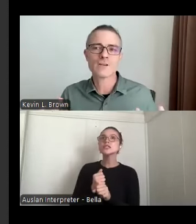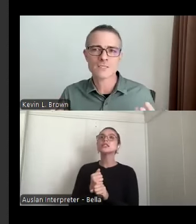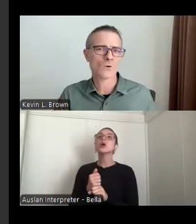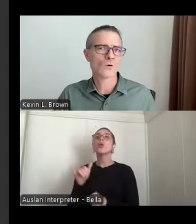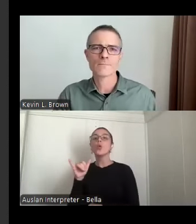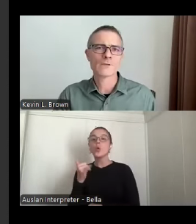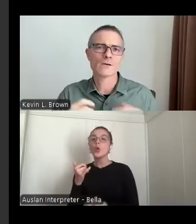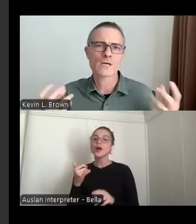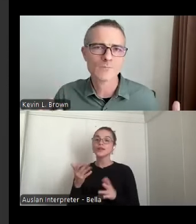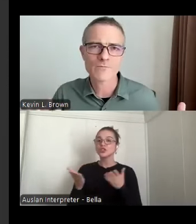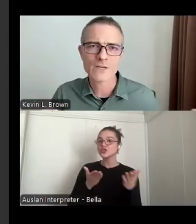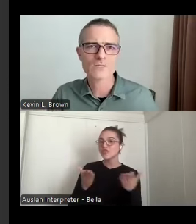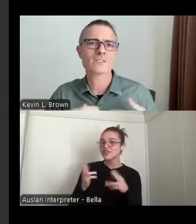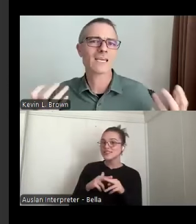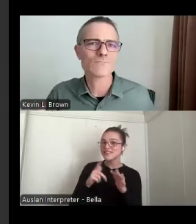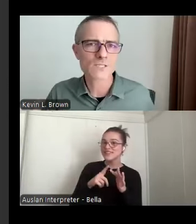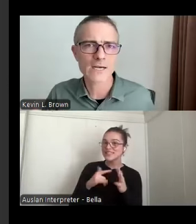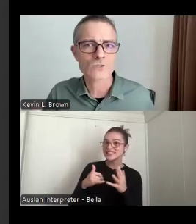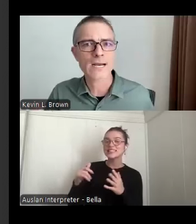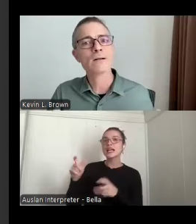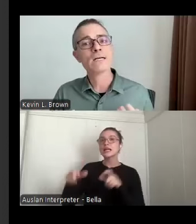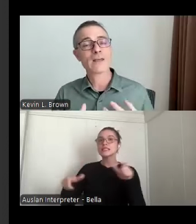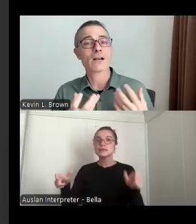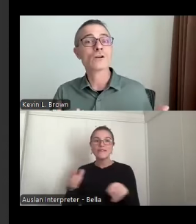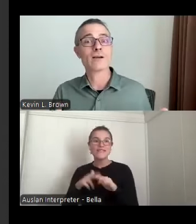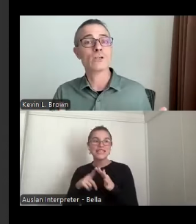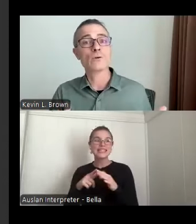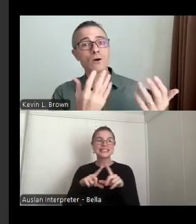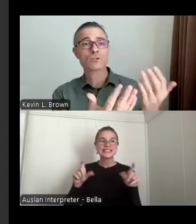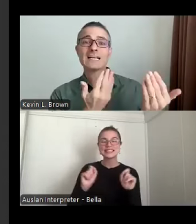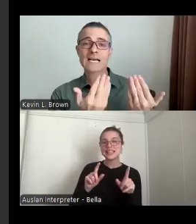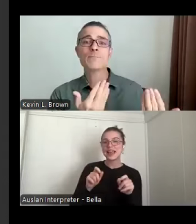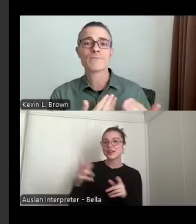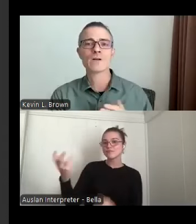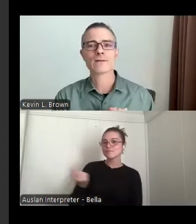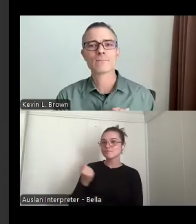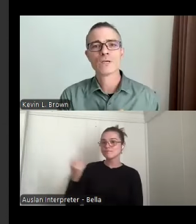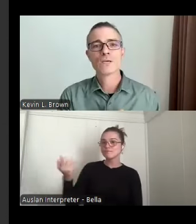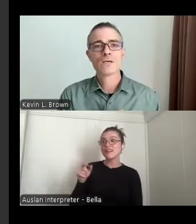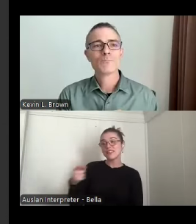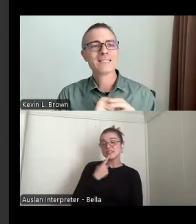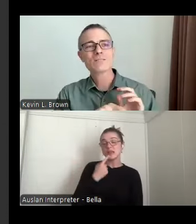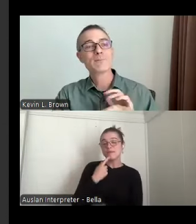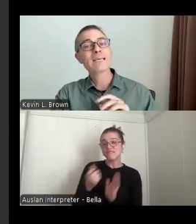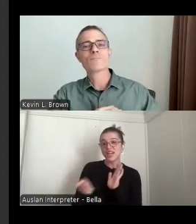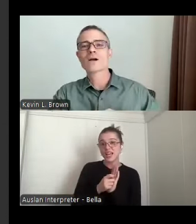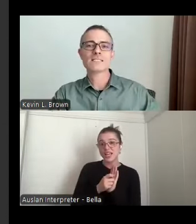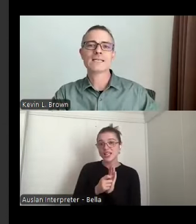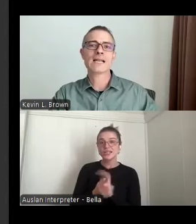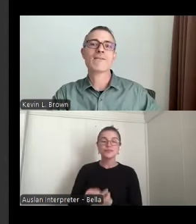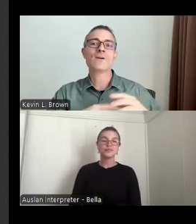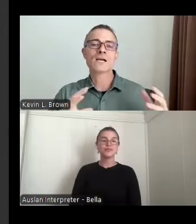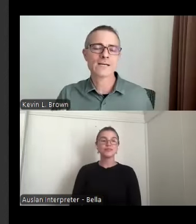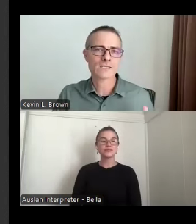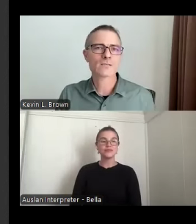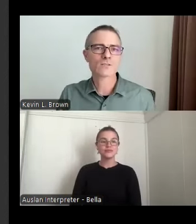service fees or customer fees or ticket sales, right? That earned revenue can also be a type of funding. But these big nonprofits didn't